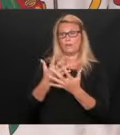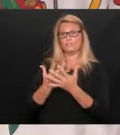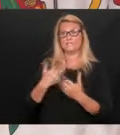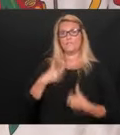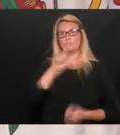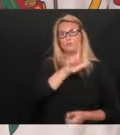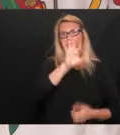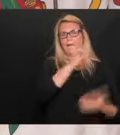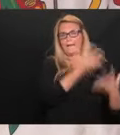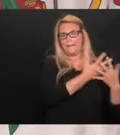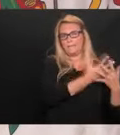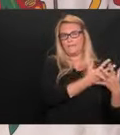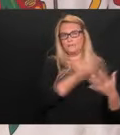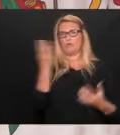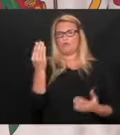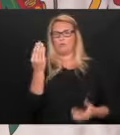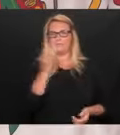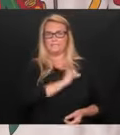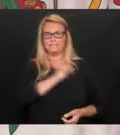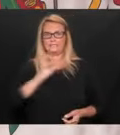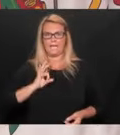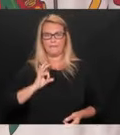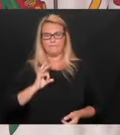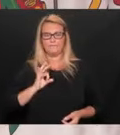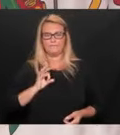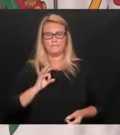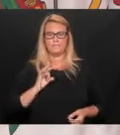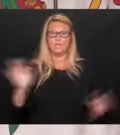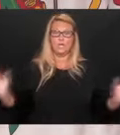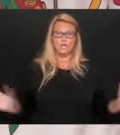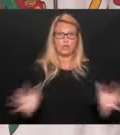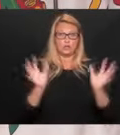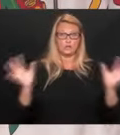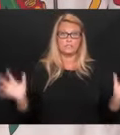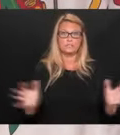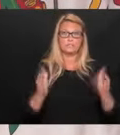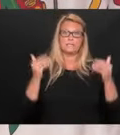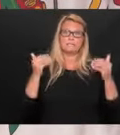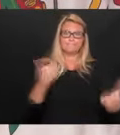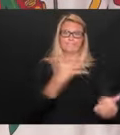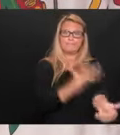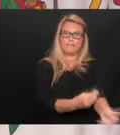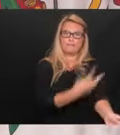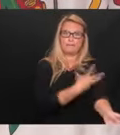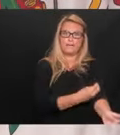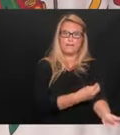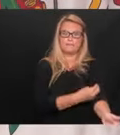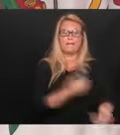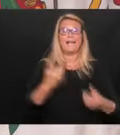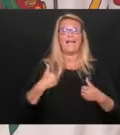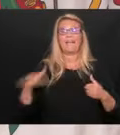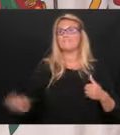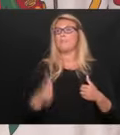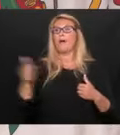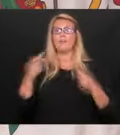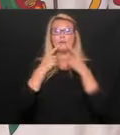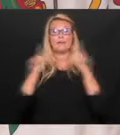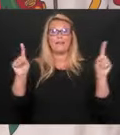29 inmates and 14 staff cases. I encourage you over and over about giving blood. I've got some additional announcements